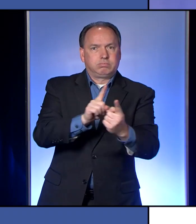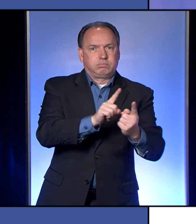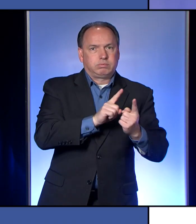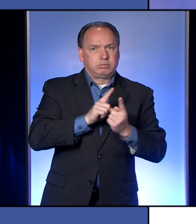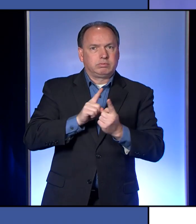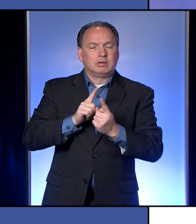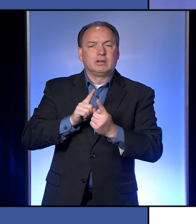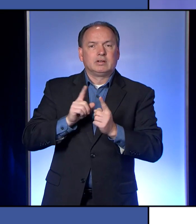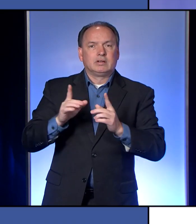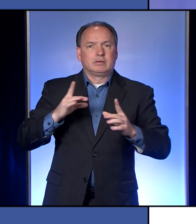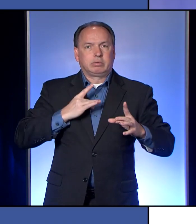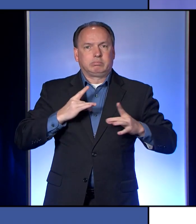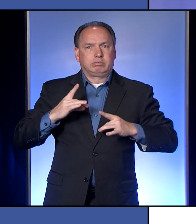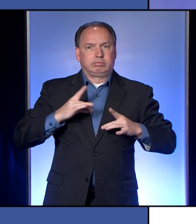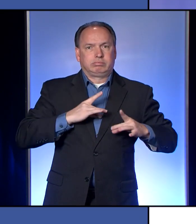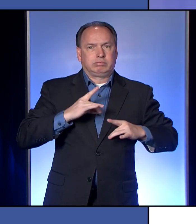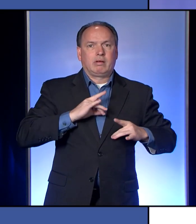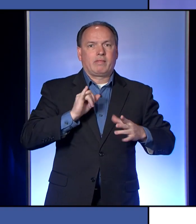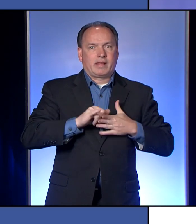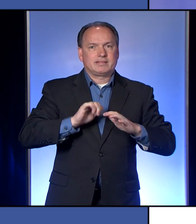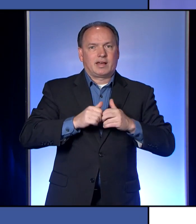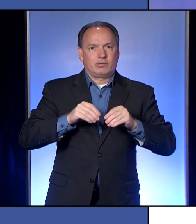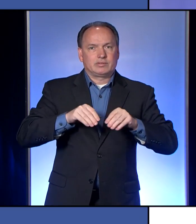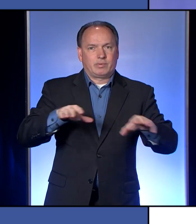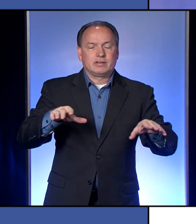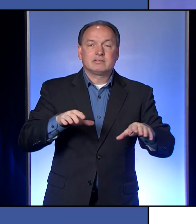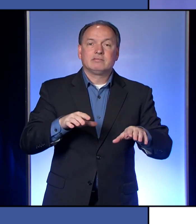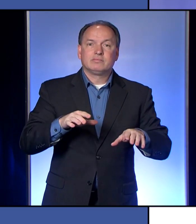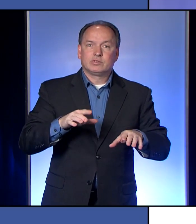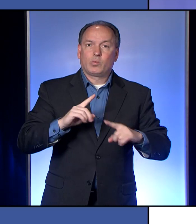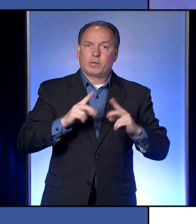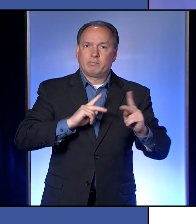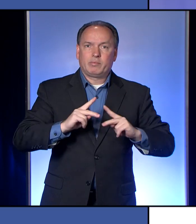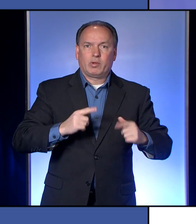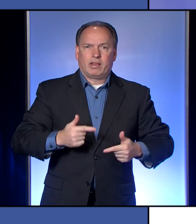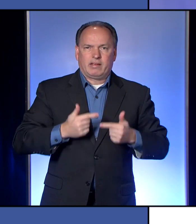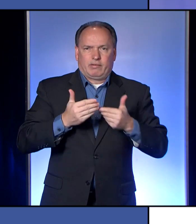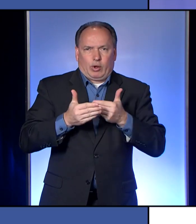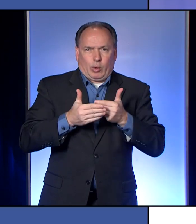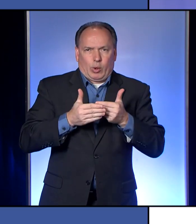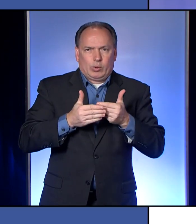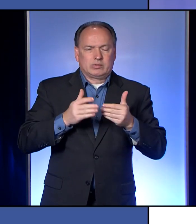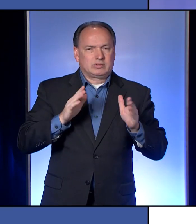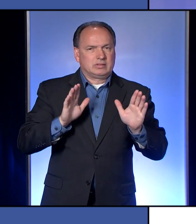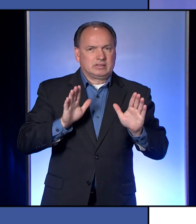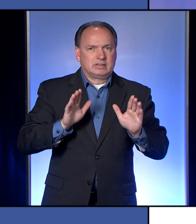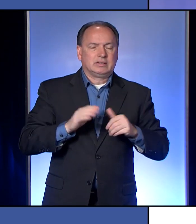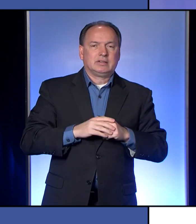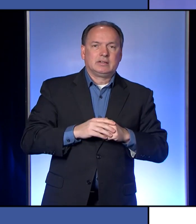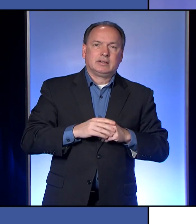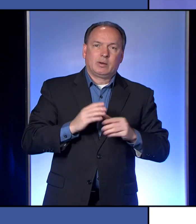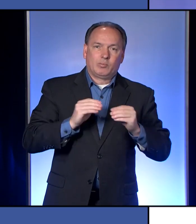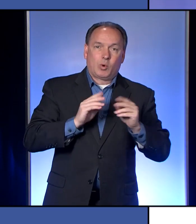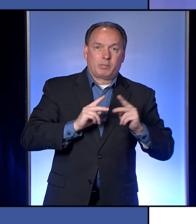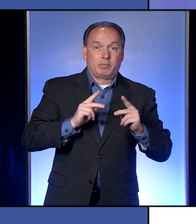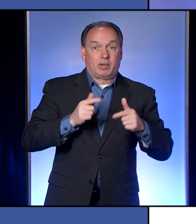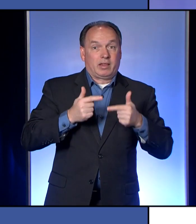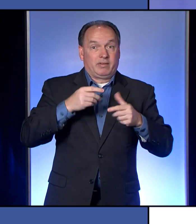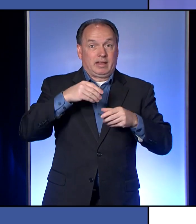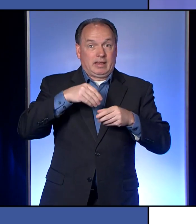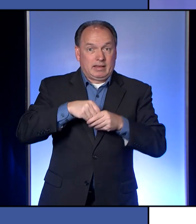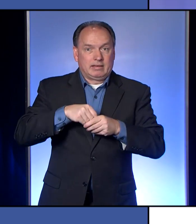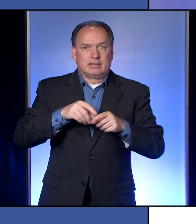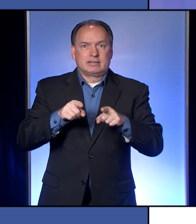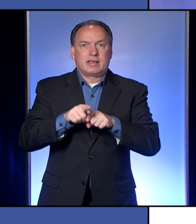the virus is the greatest way that it spreads. So when you have people living in close proximity and maybe more people living in a home, for